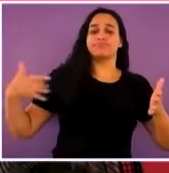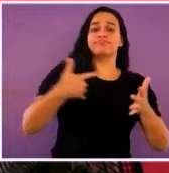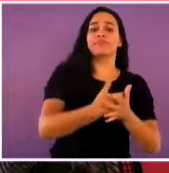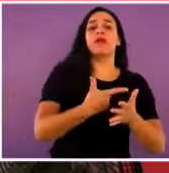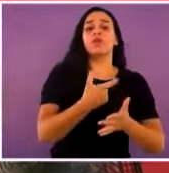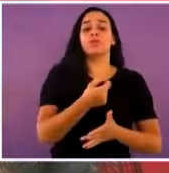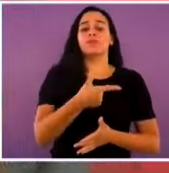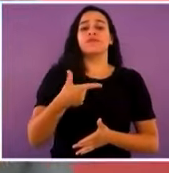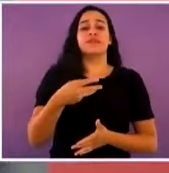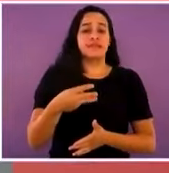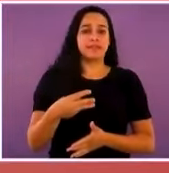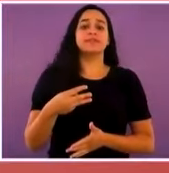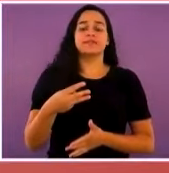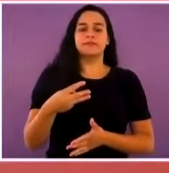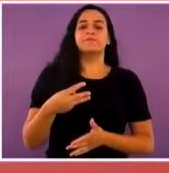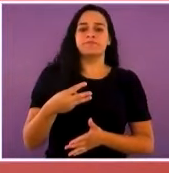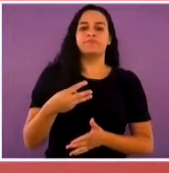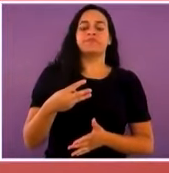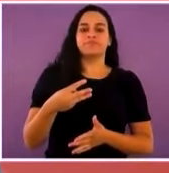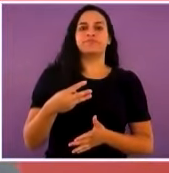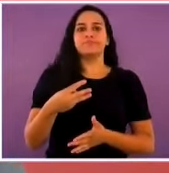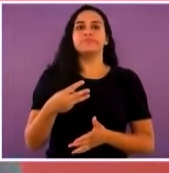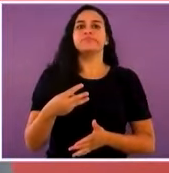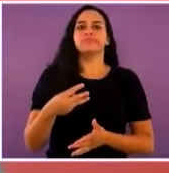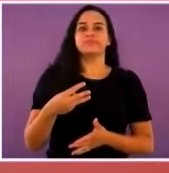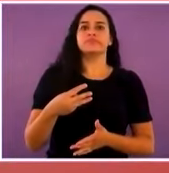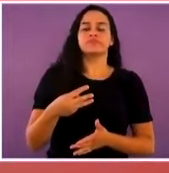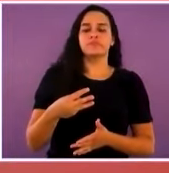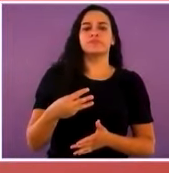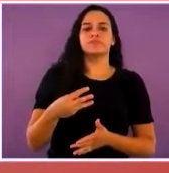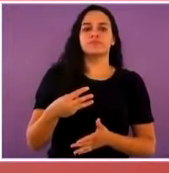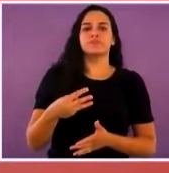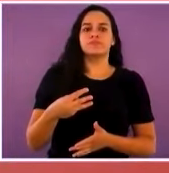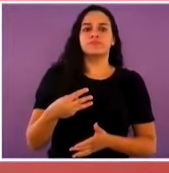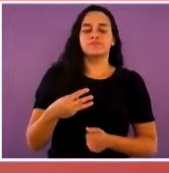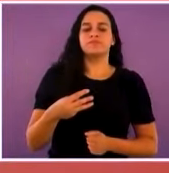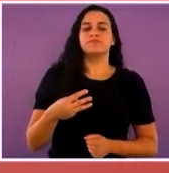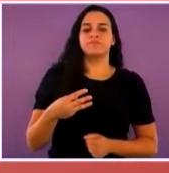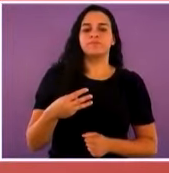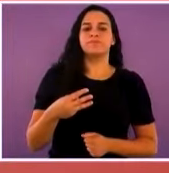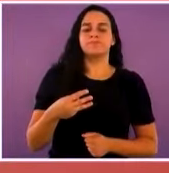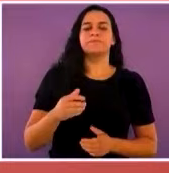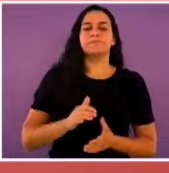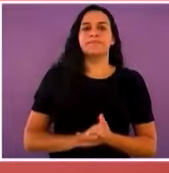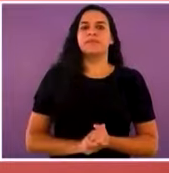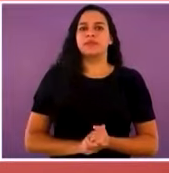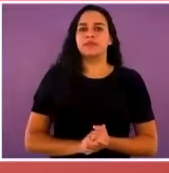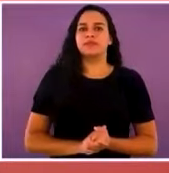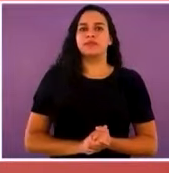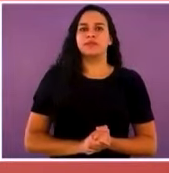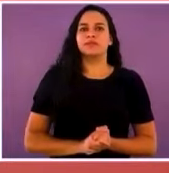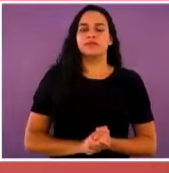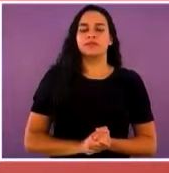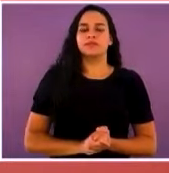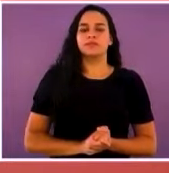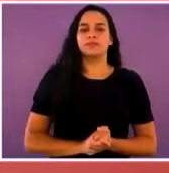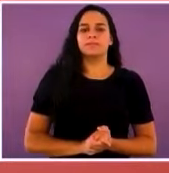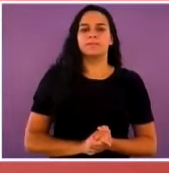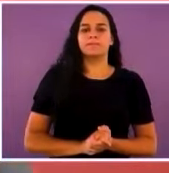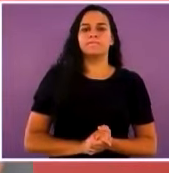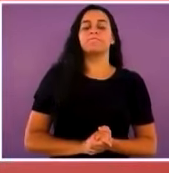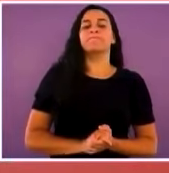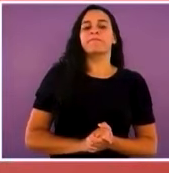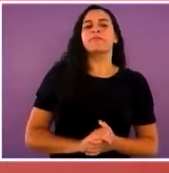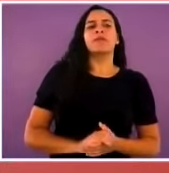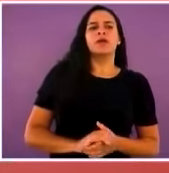the theology of the people, in that document is intertwined with a strong Marian